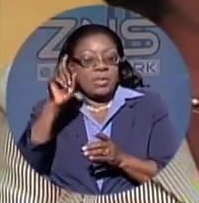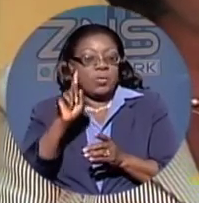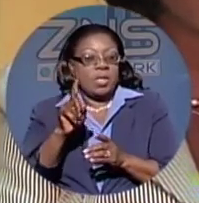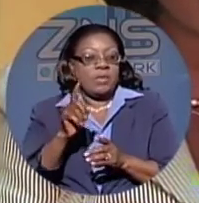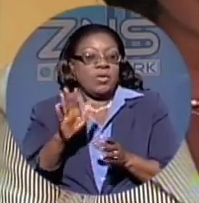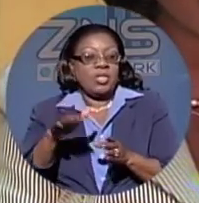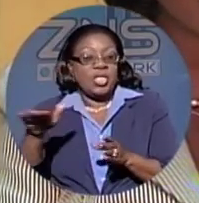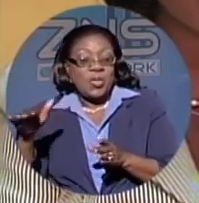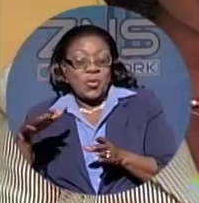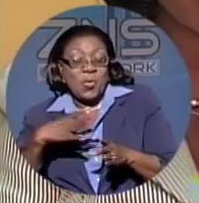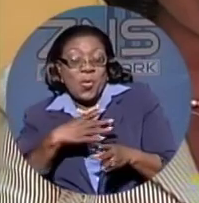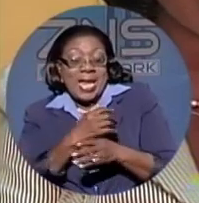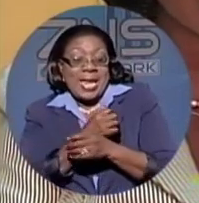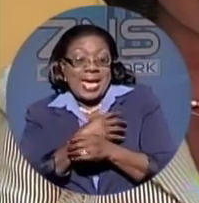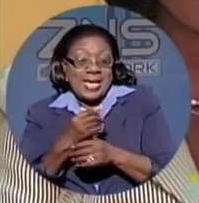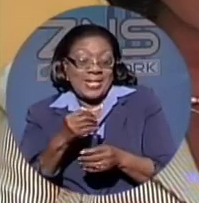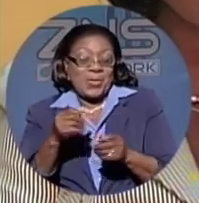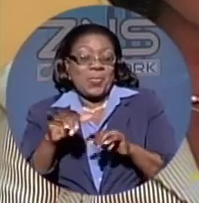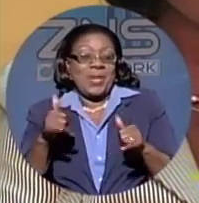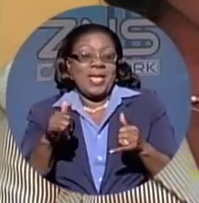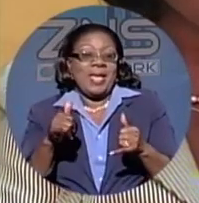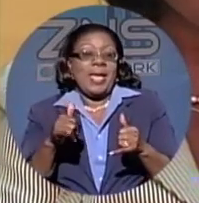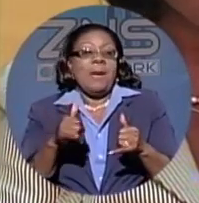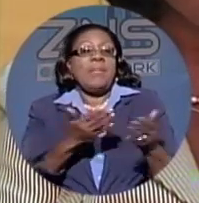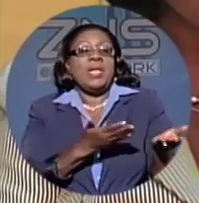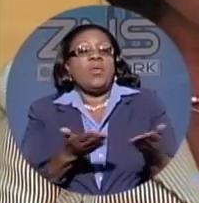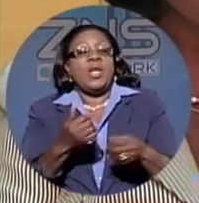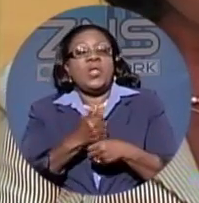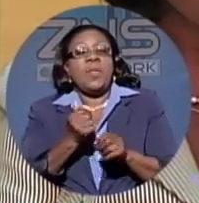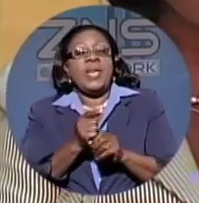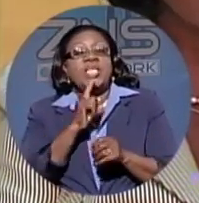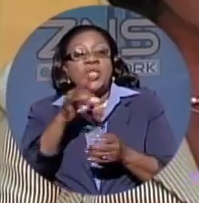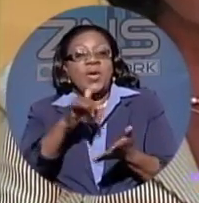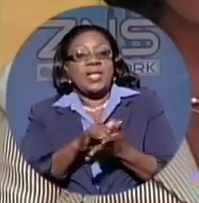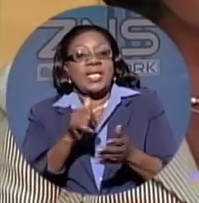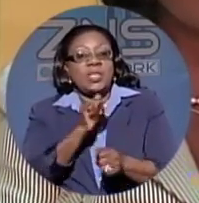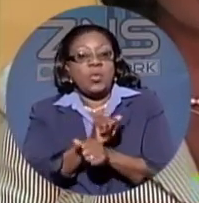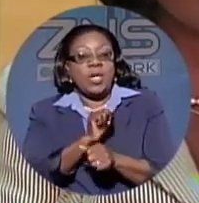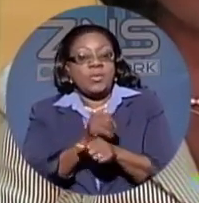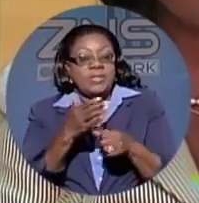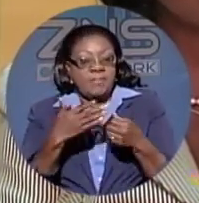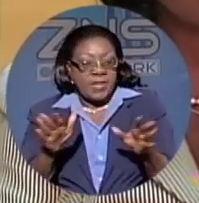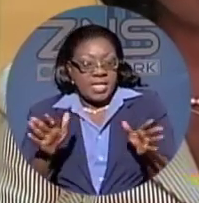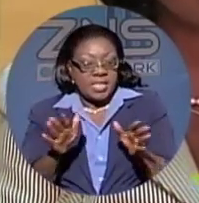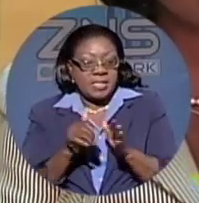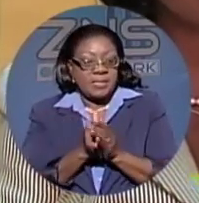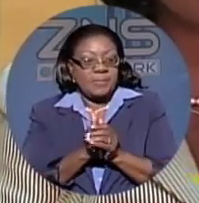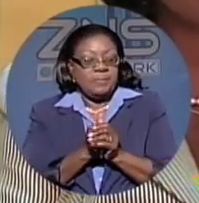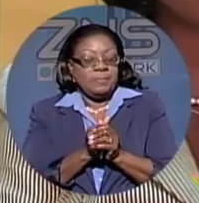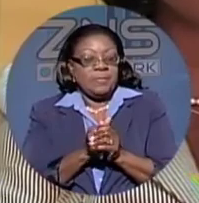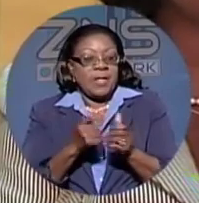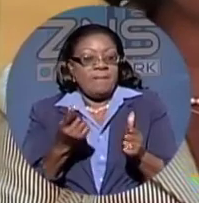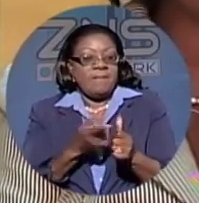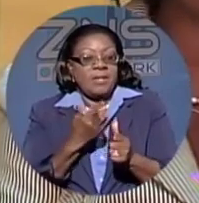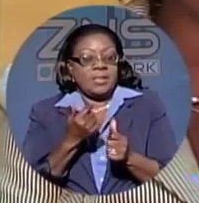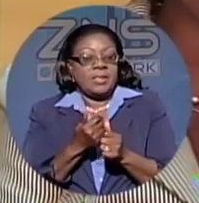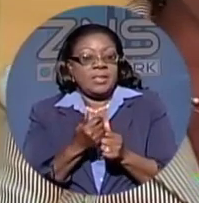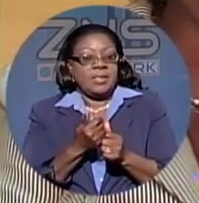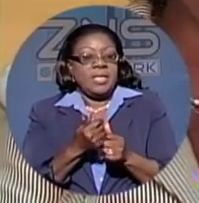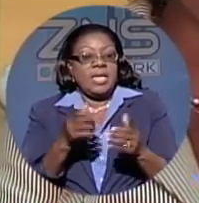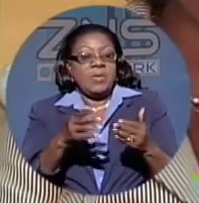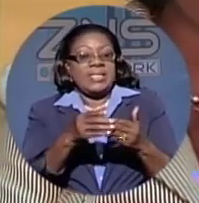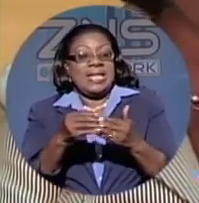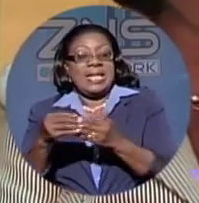but he ensured that his work was completed. And he did a very good job with his work to the extent that he was given a leader of his